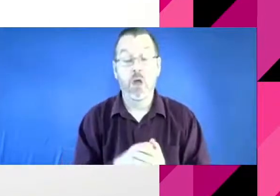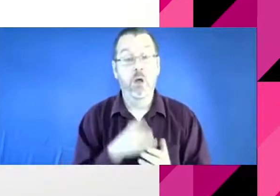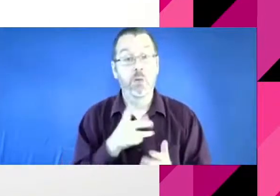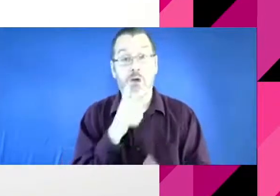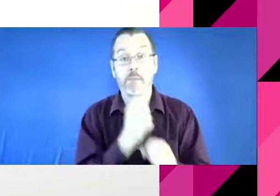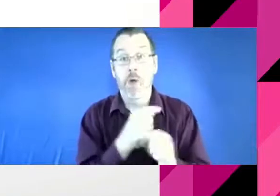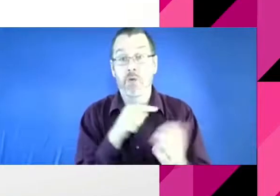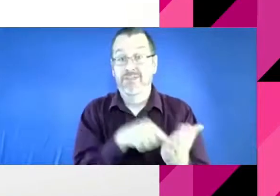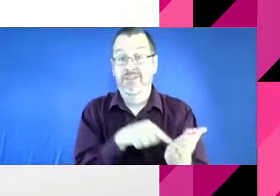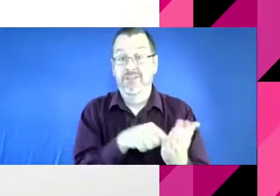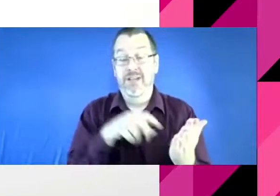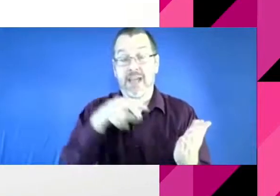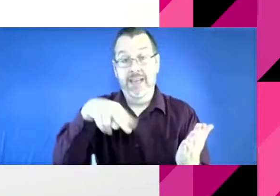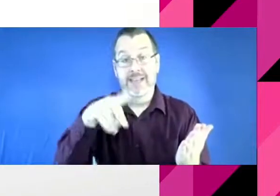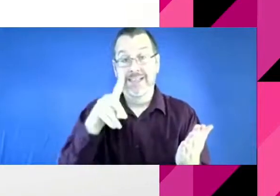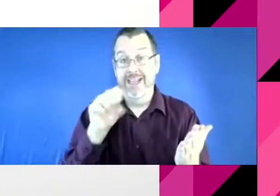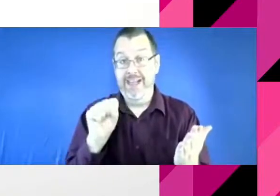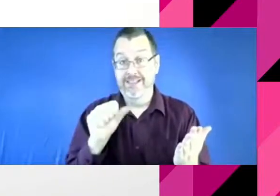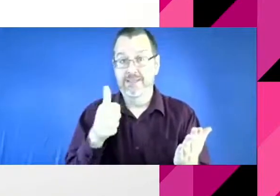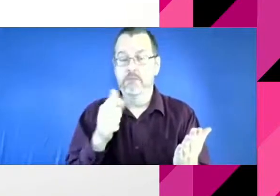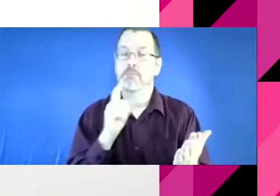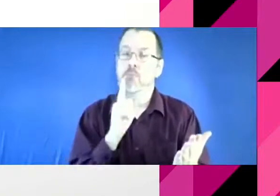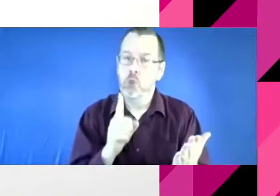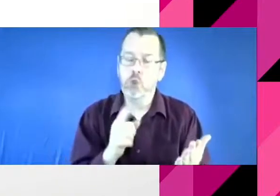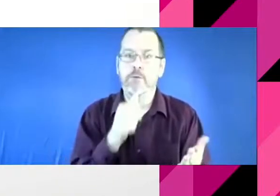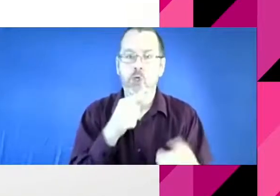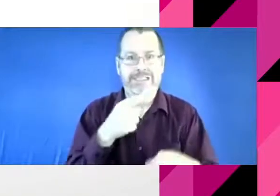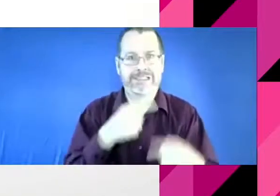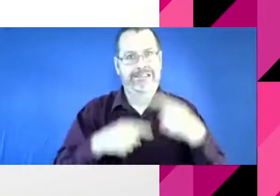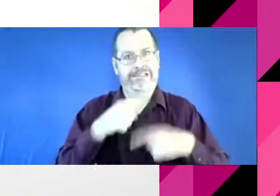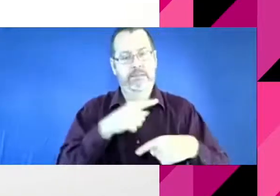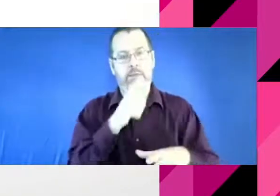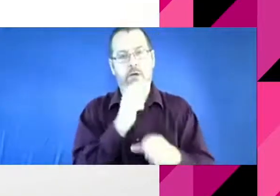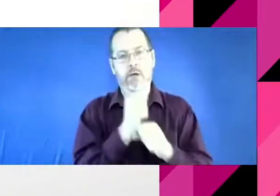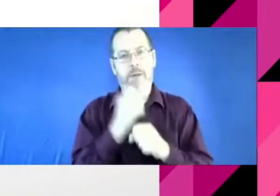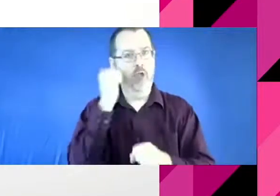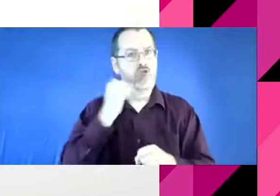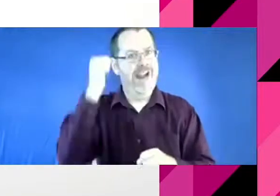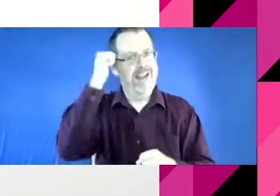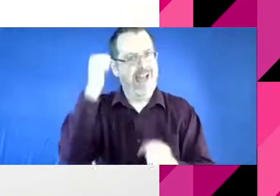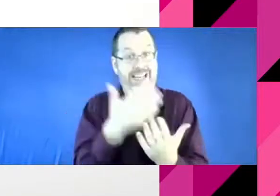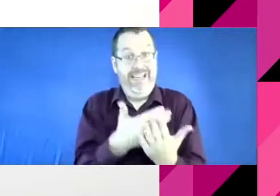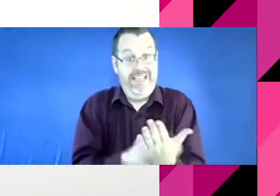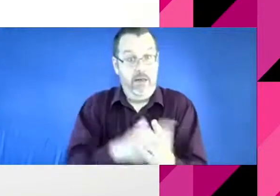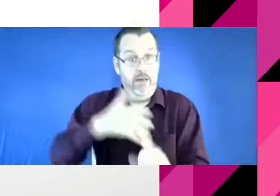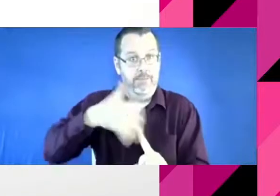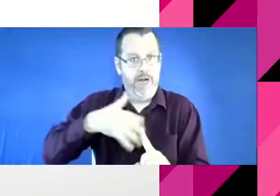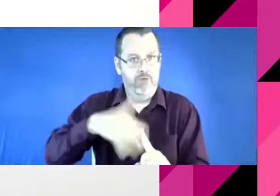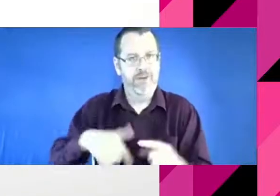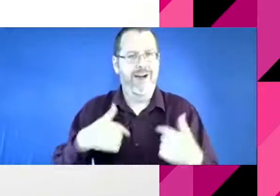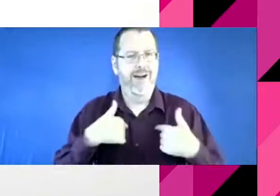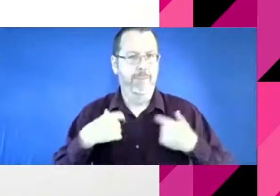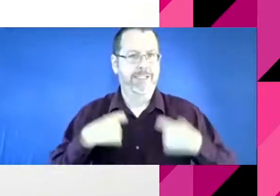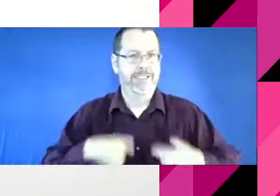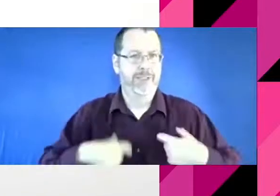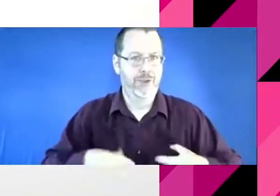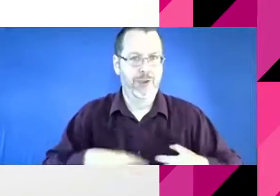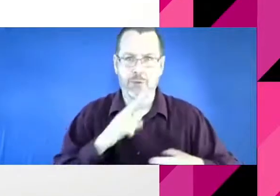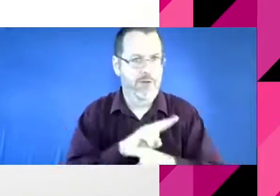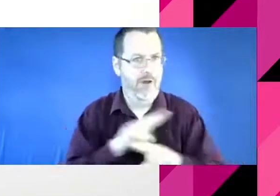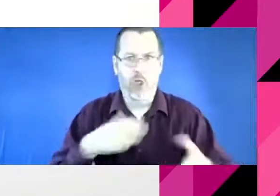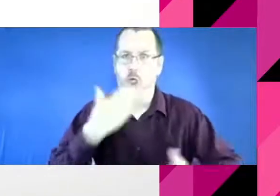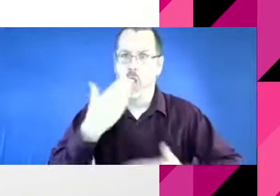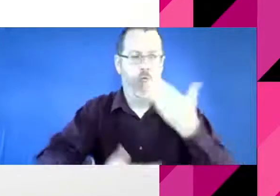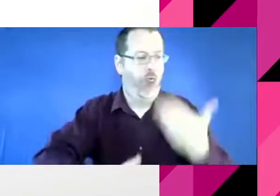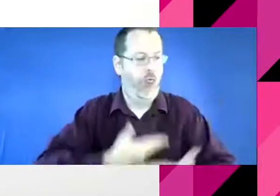one brief piece of constitutional context. And despite being a lawyer, I promise to keep this brief.